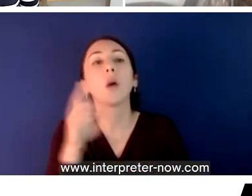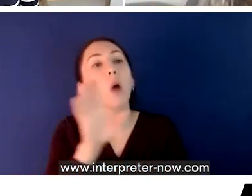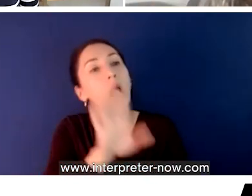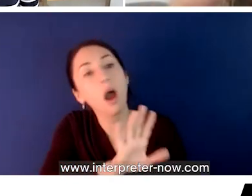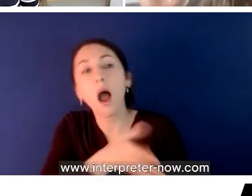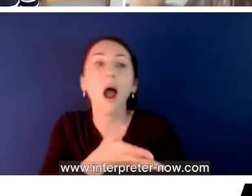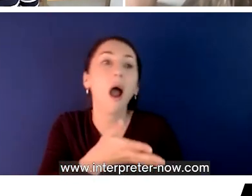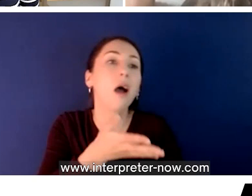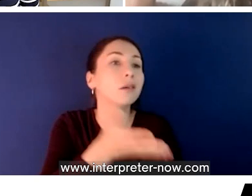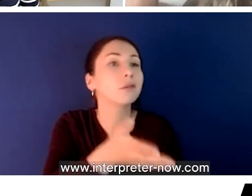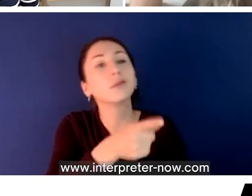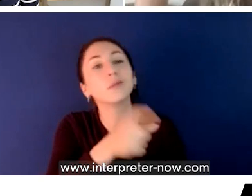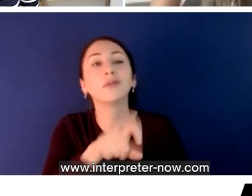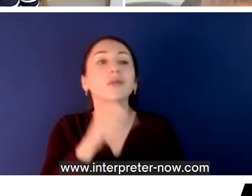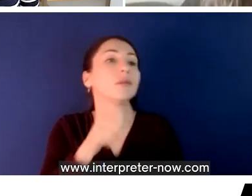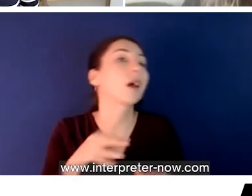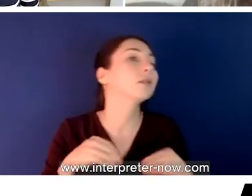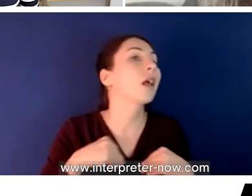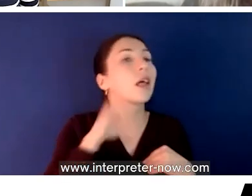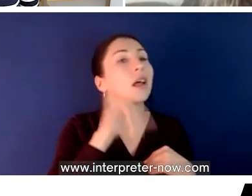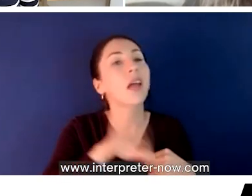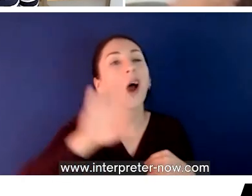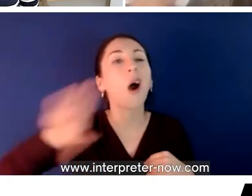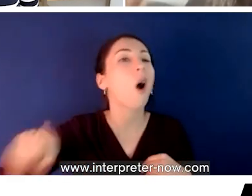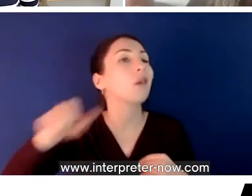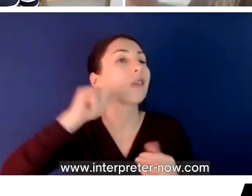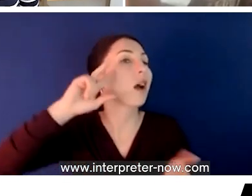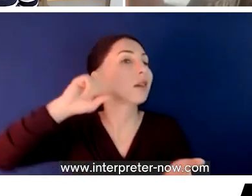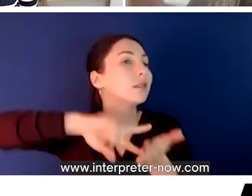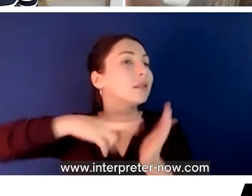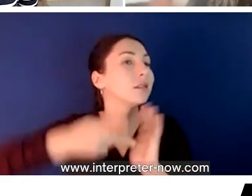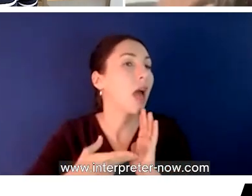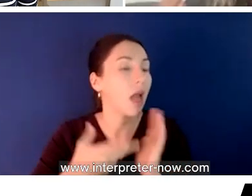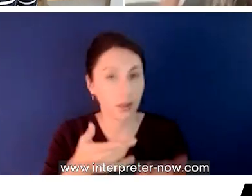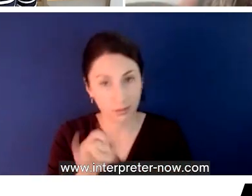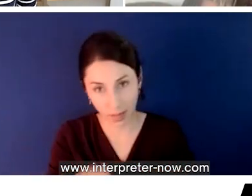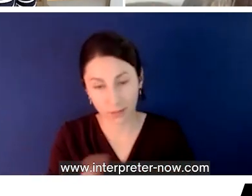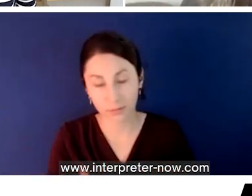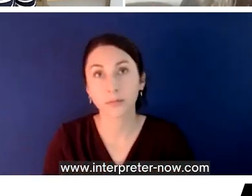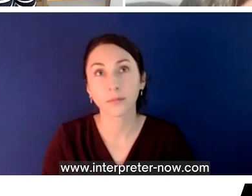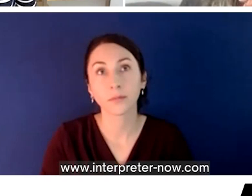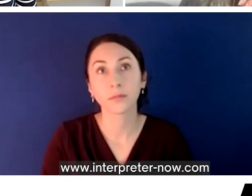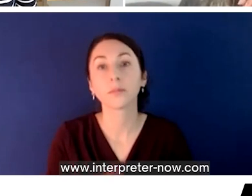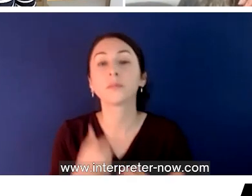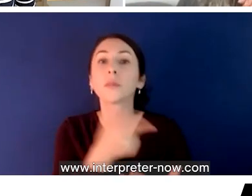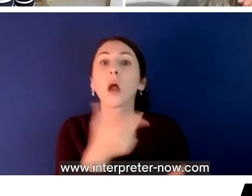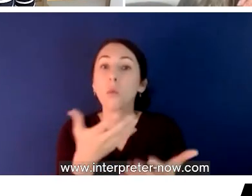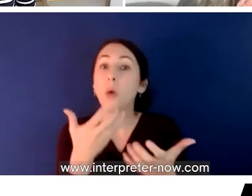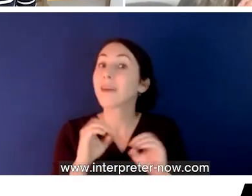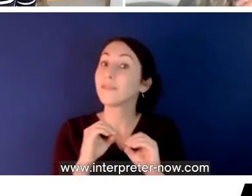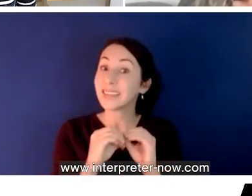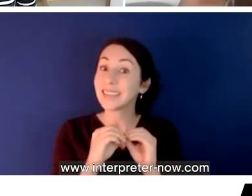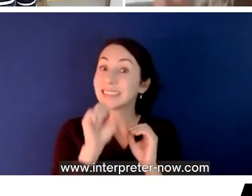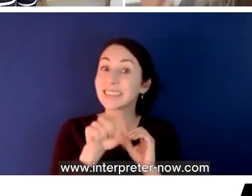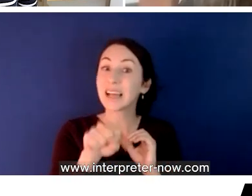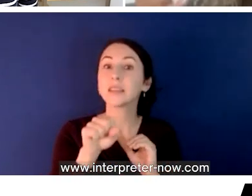told, like you shouldn't have taken it that way. She didn't mean it that way. There's a lot of that. You know, they